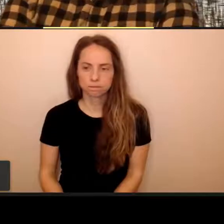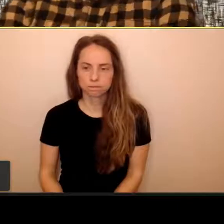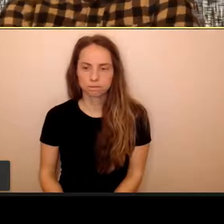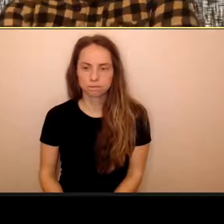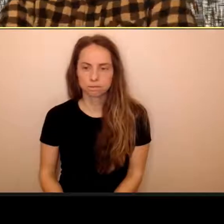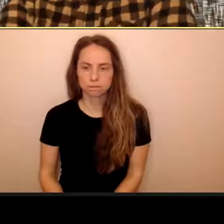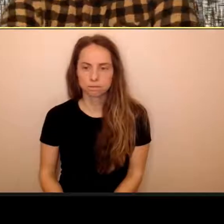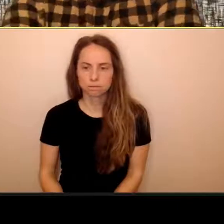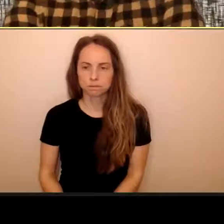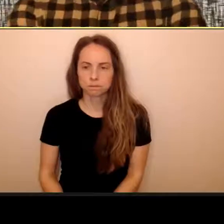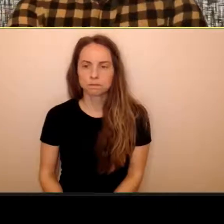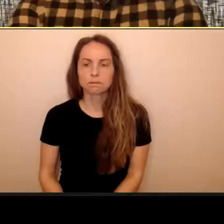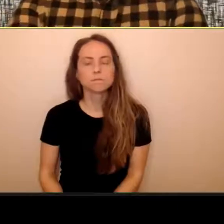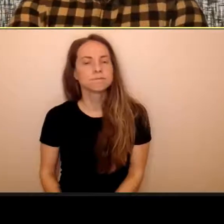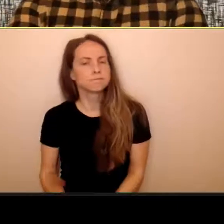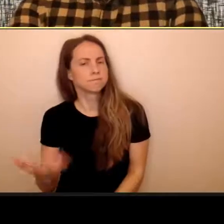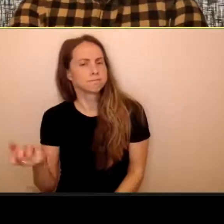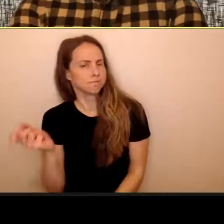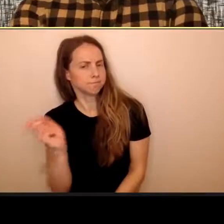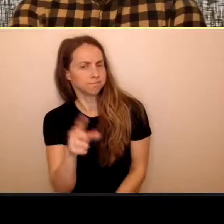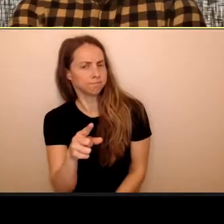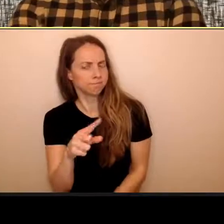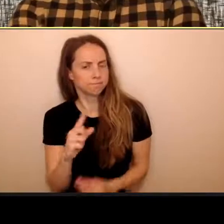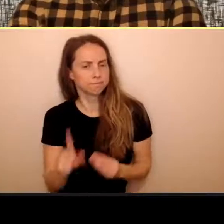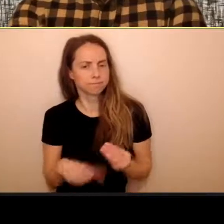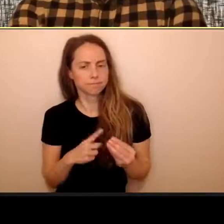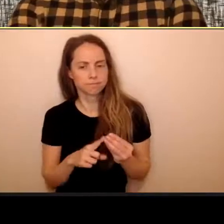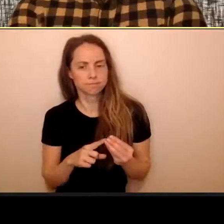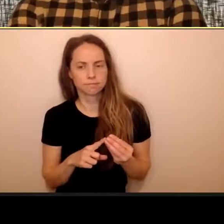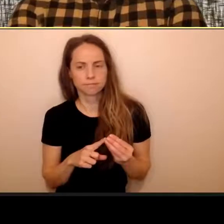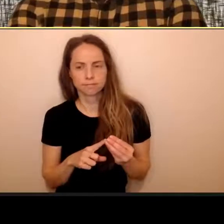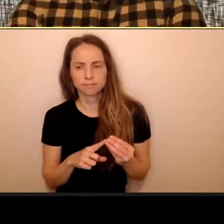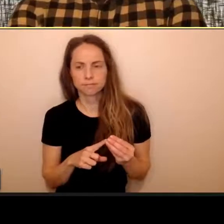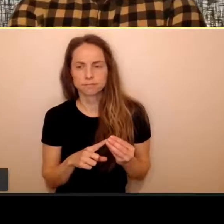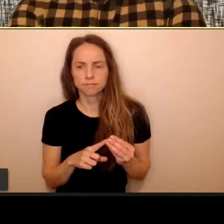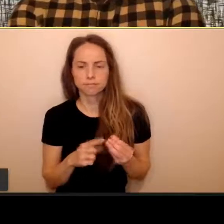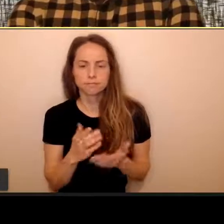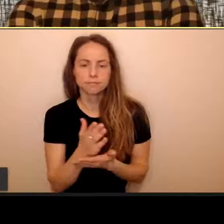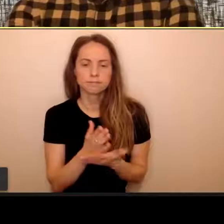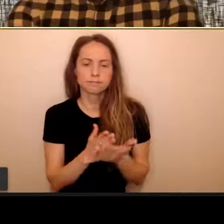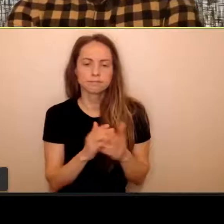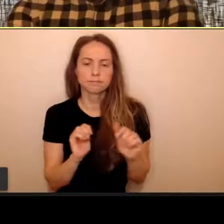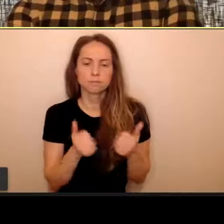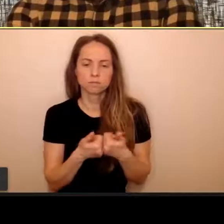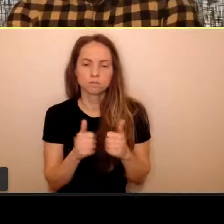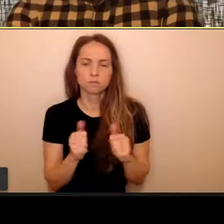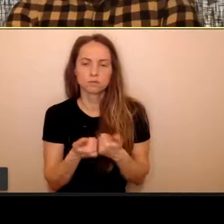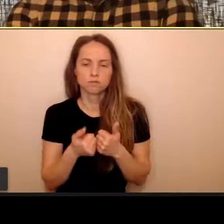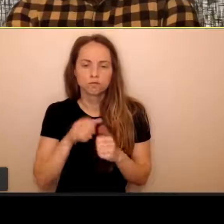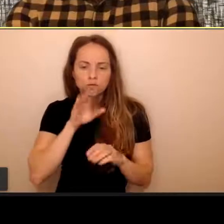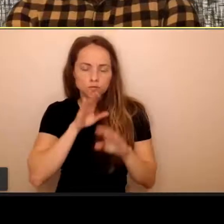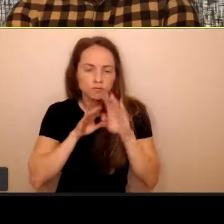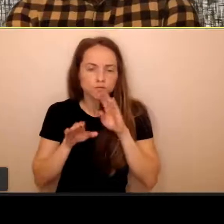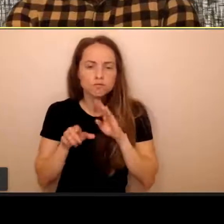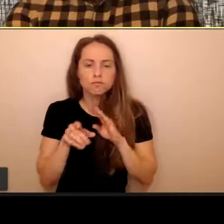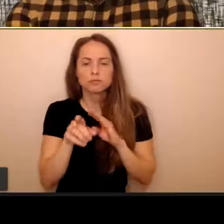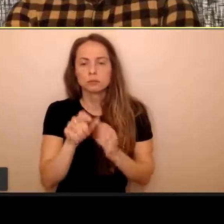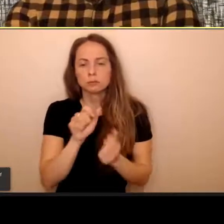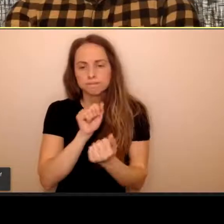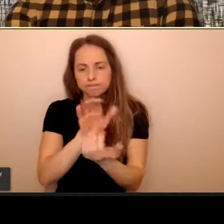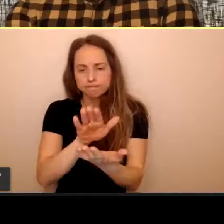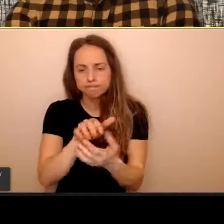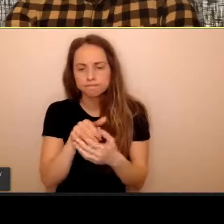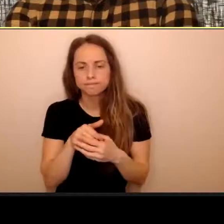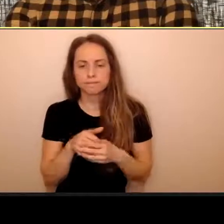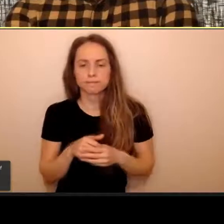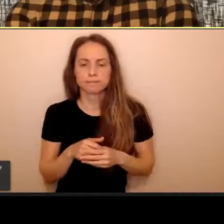Yeah, I wanted to ask you about some of the challenges that you may have faced,